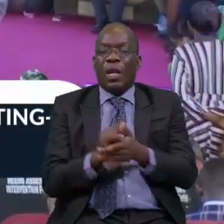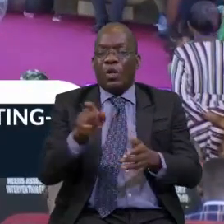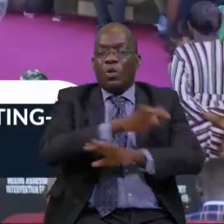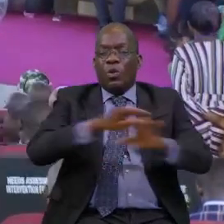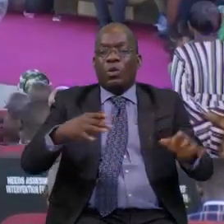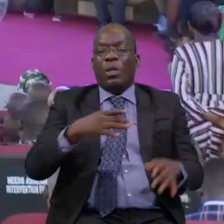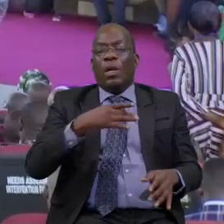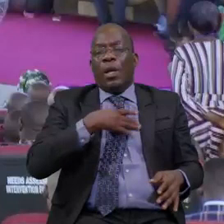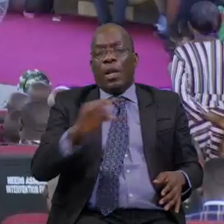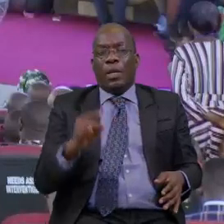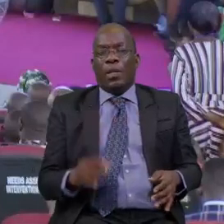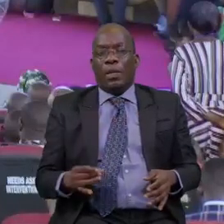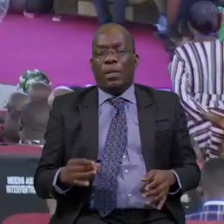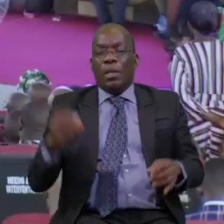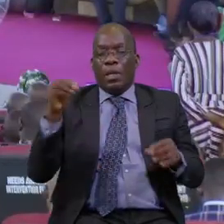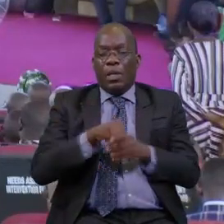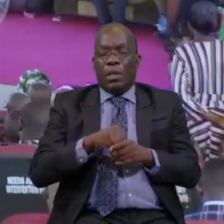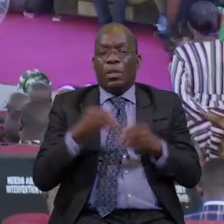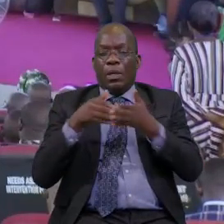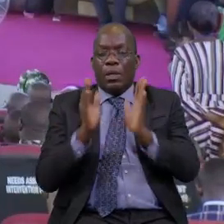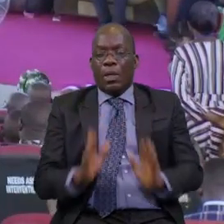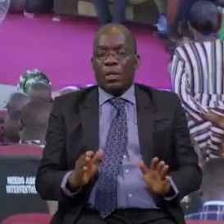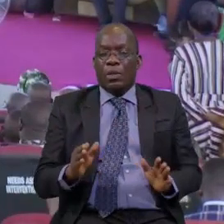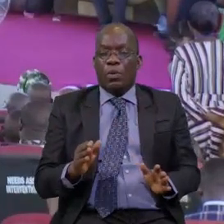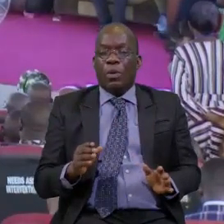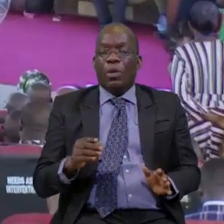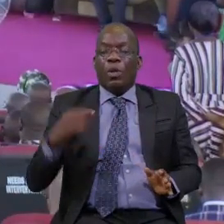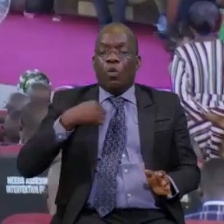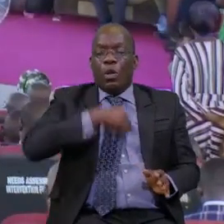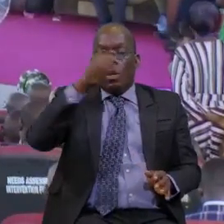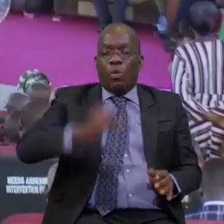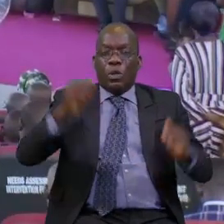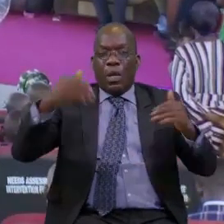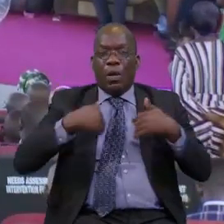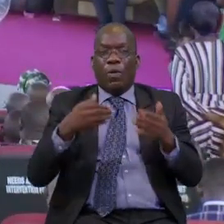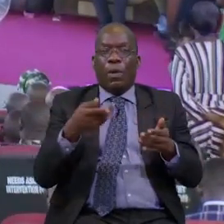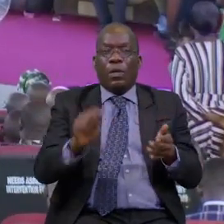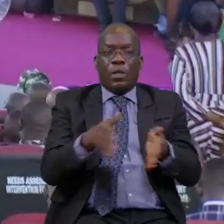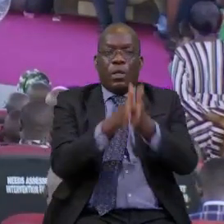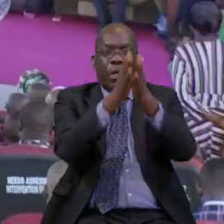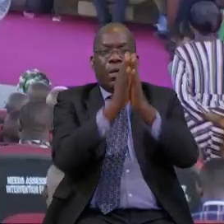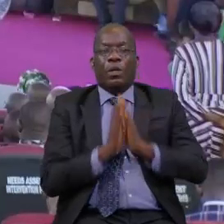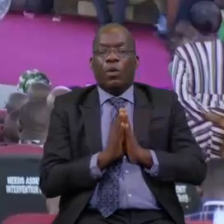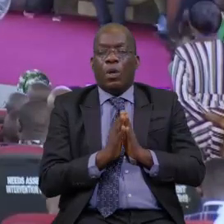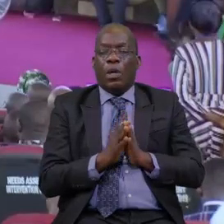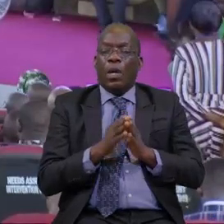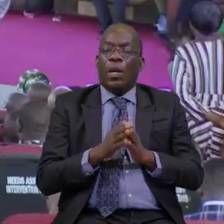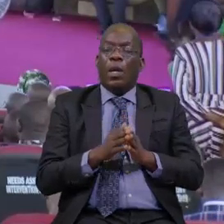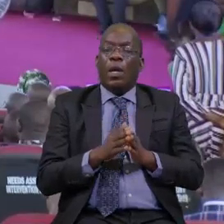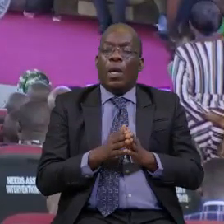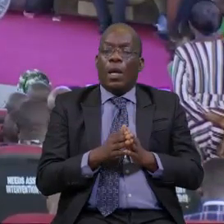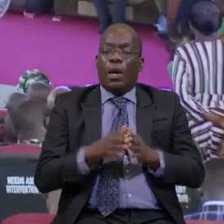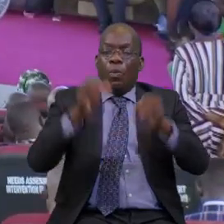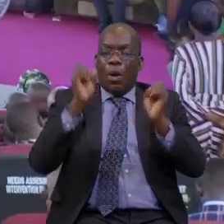in leadership, we must have the required pardon by the supplicating